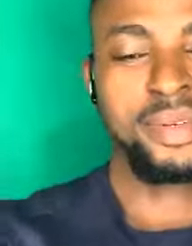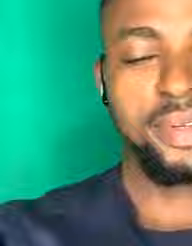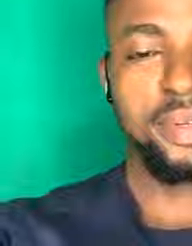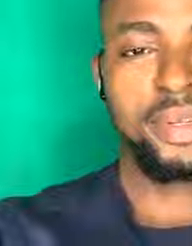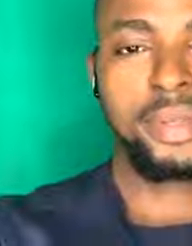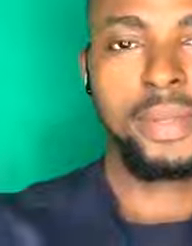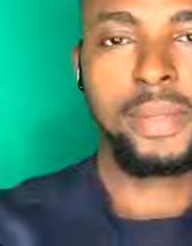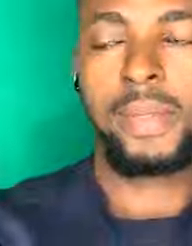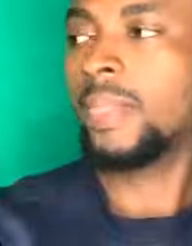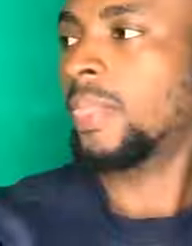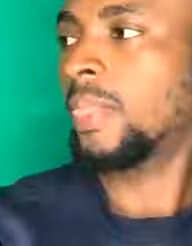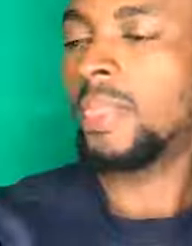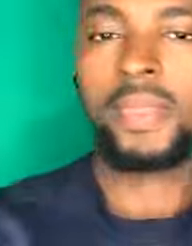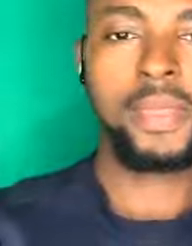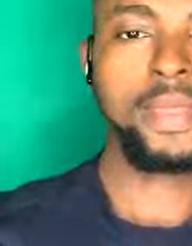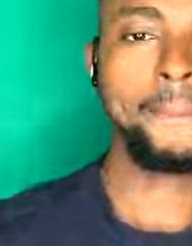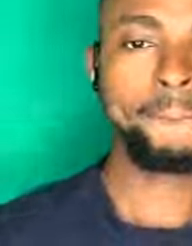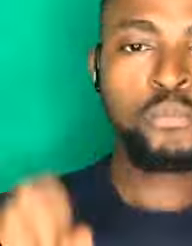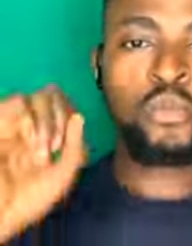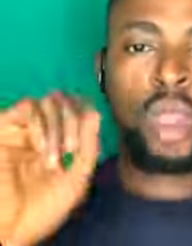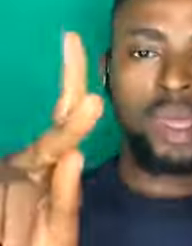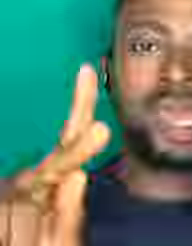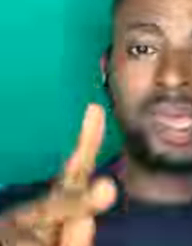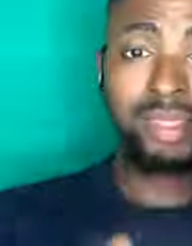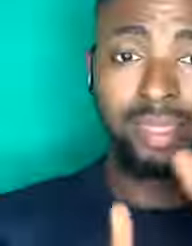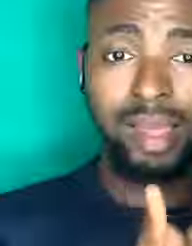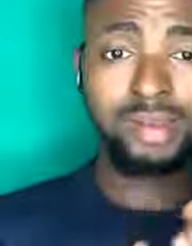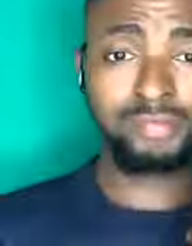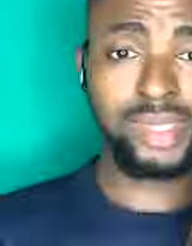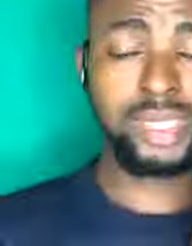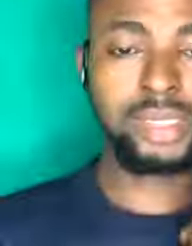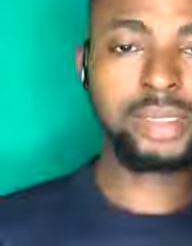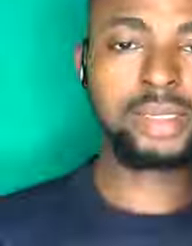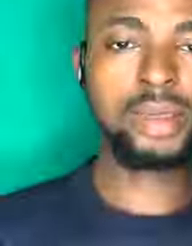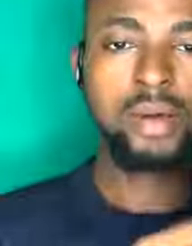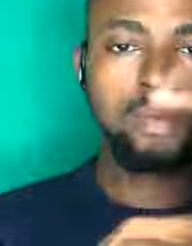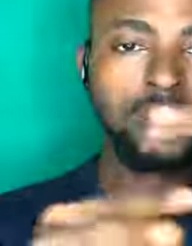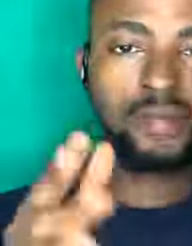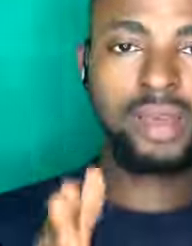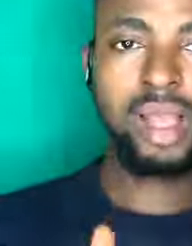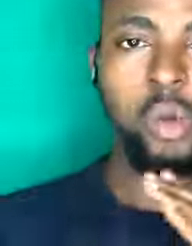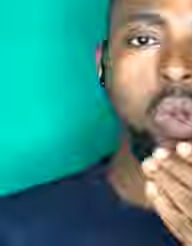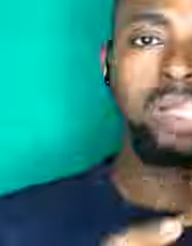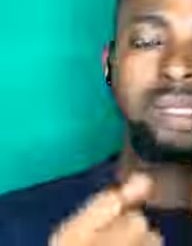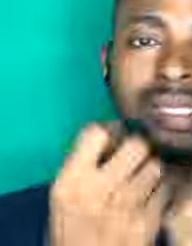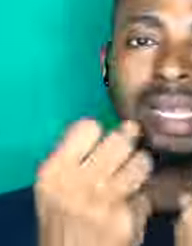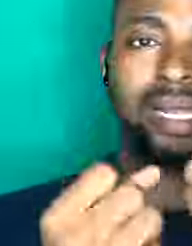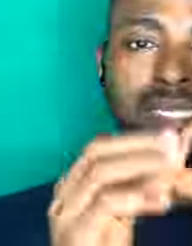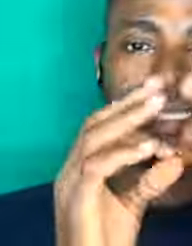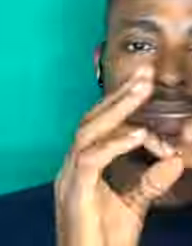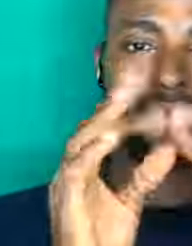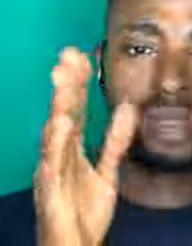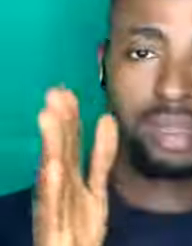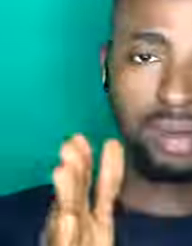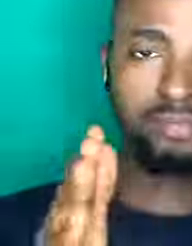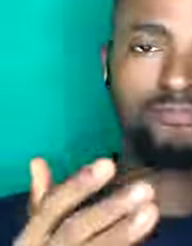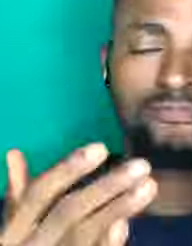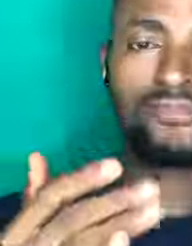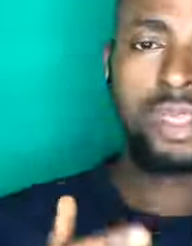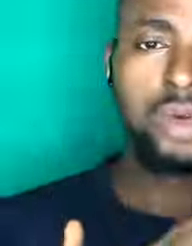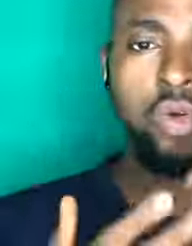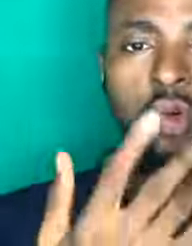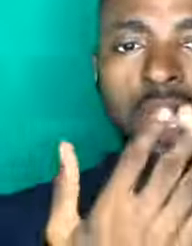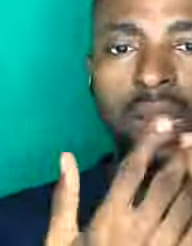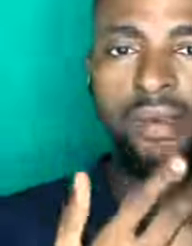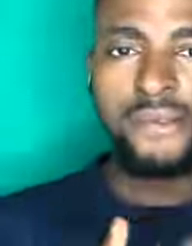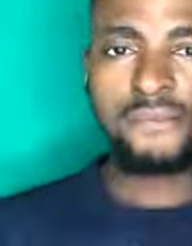that is Mr. Observer, who is our sign language interpreter. So while we are waiting for